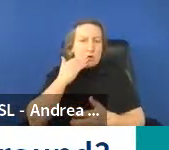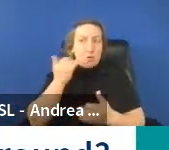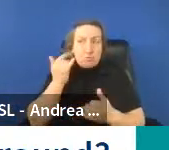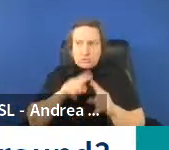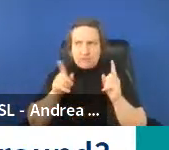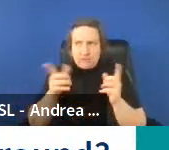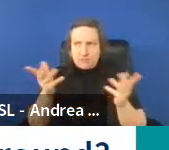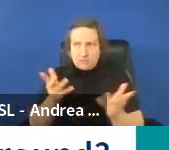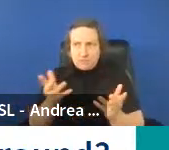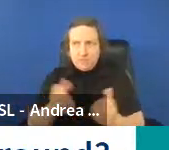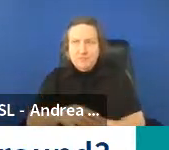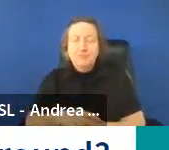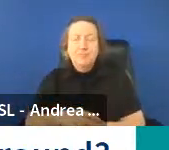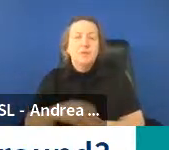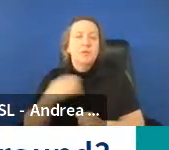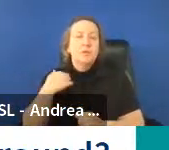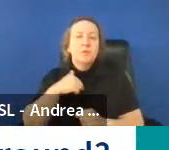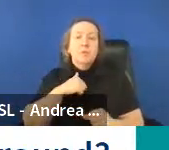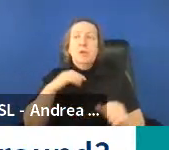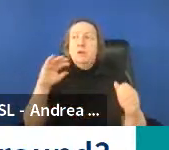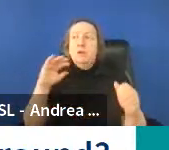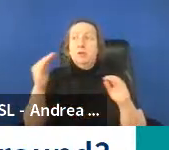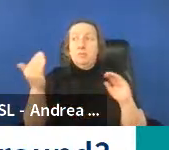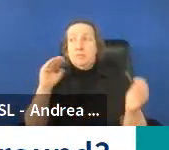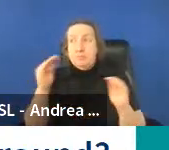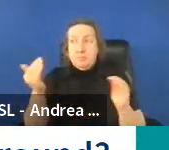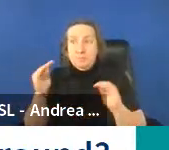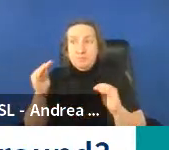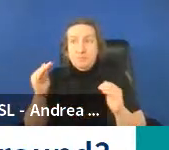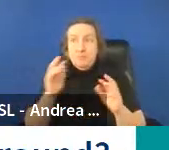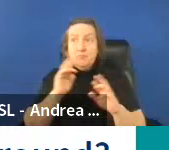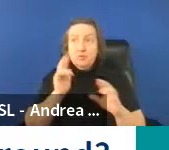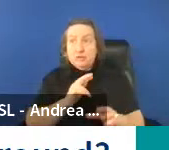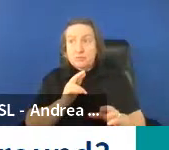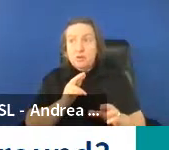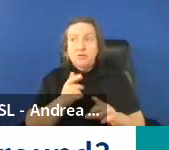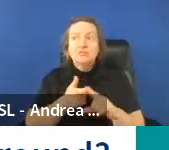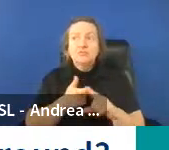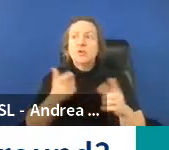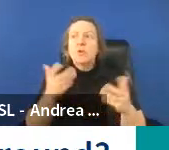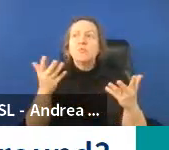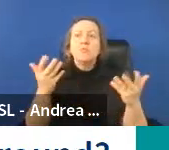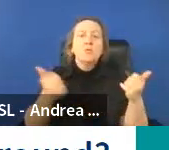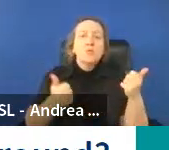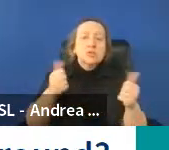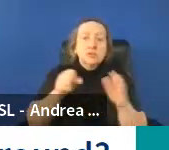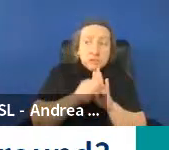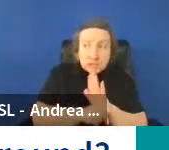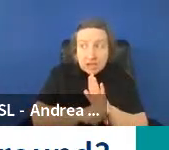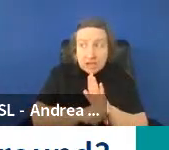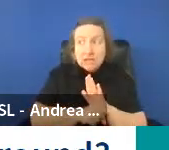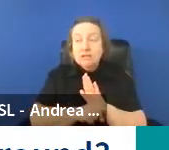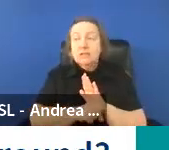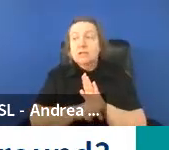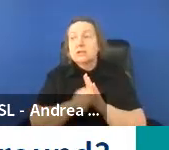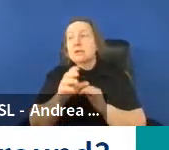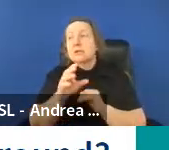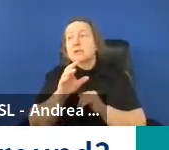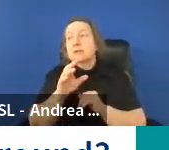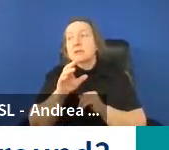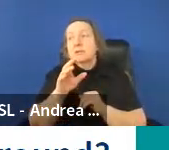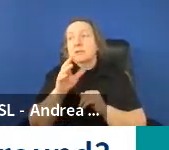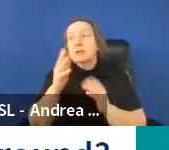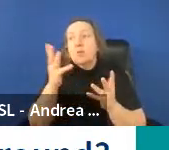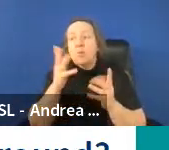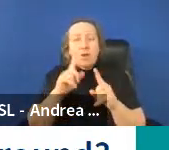differences. And so we compared responses based on what state folks lived in, and some key differences